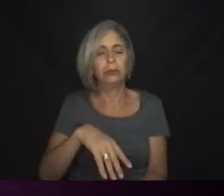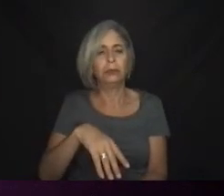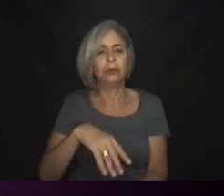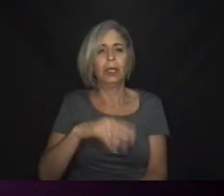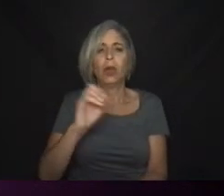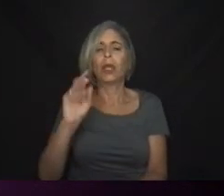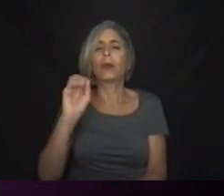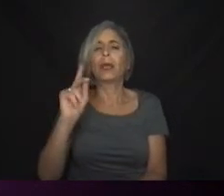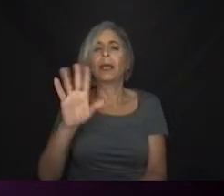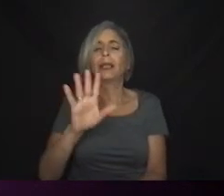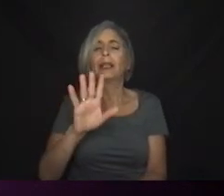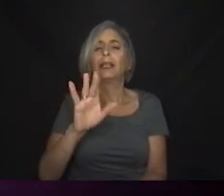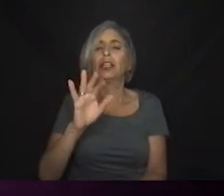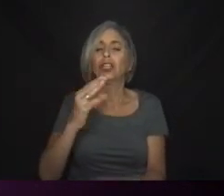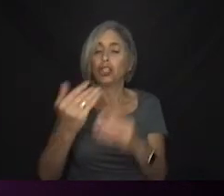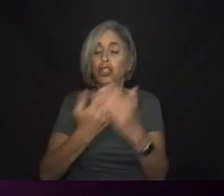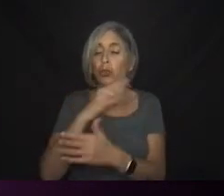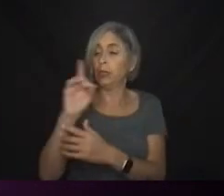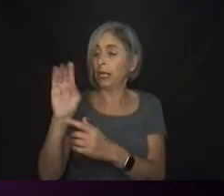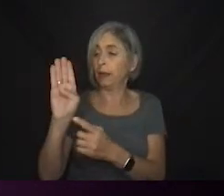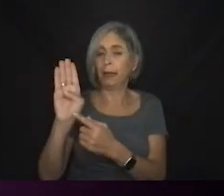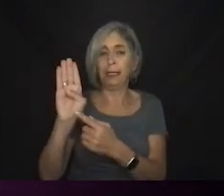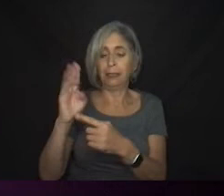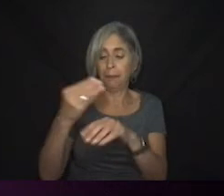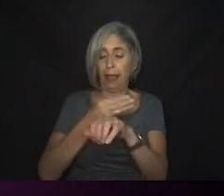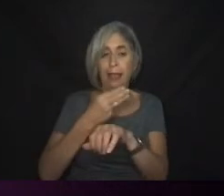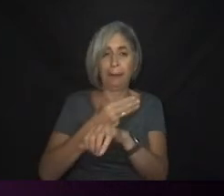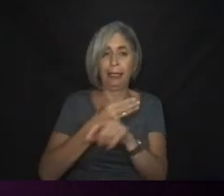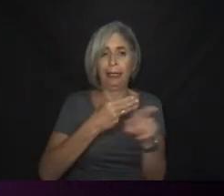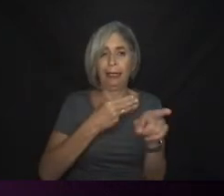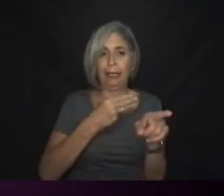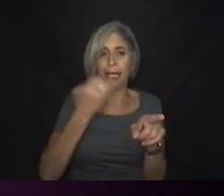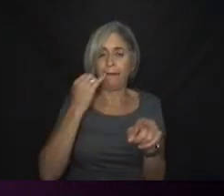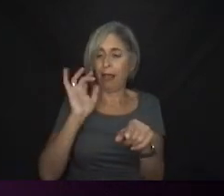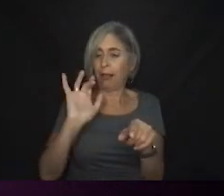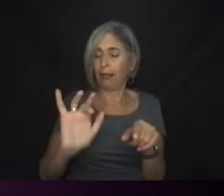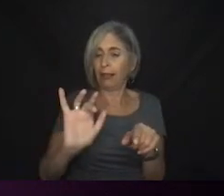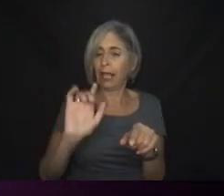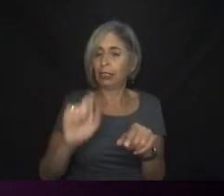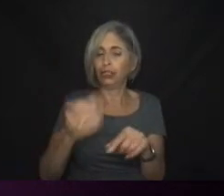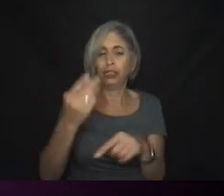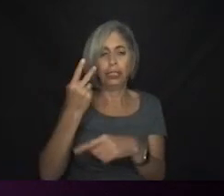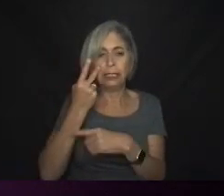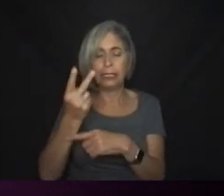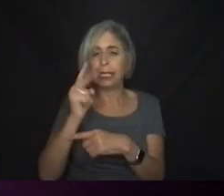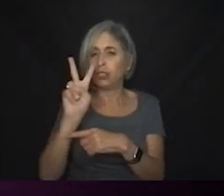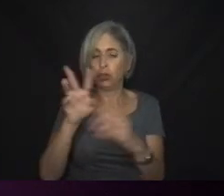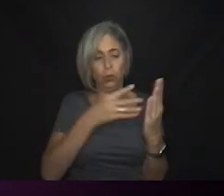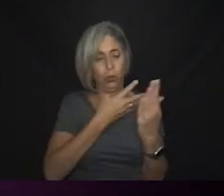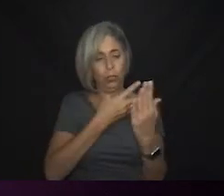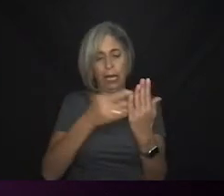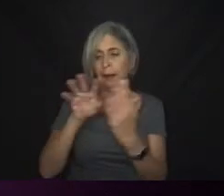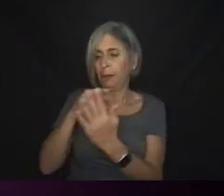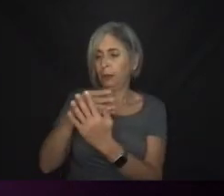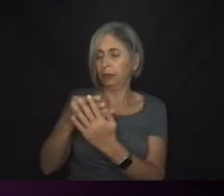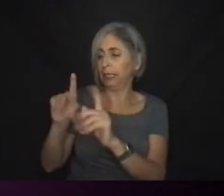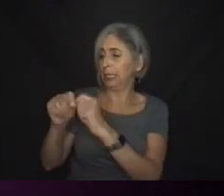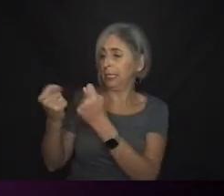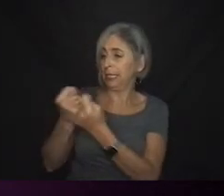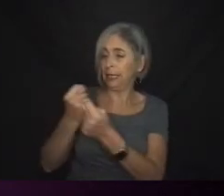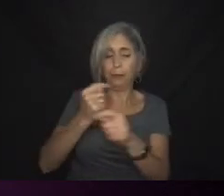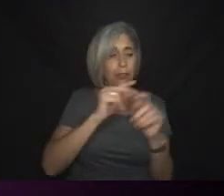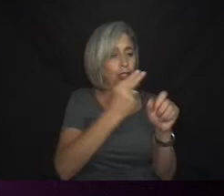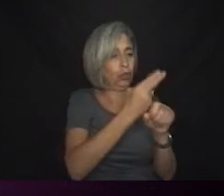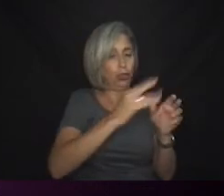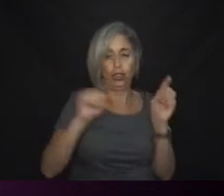doesn't. Okay, so new database, Miami. And if I click into it, I should see 2 tables, teams and users.